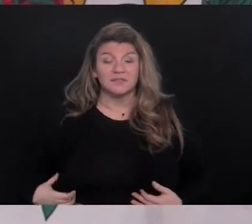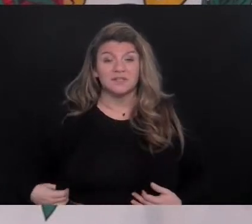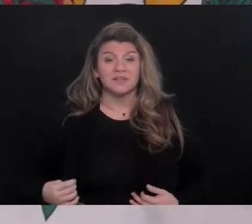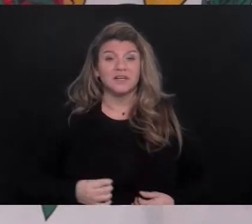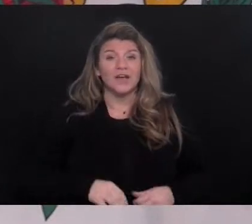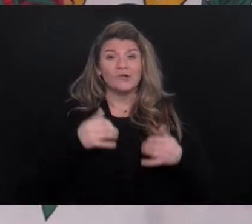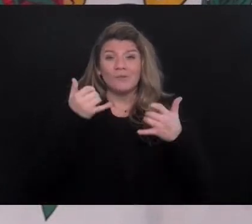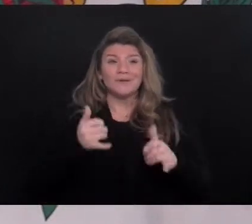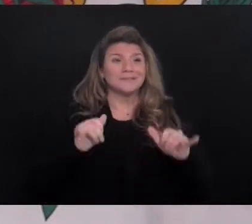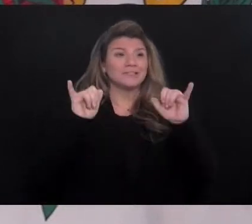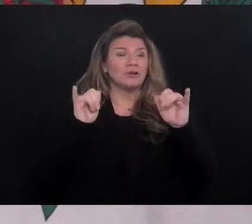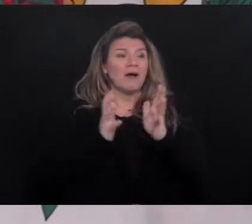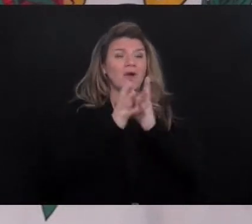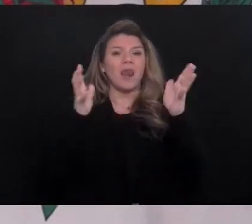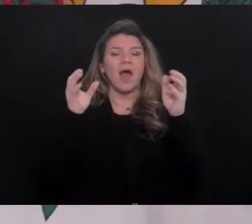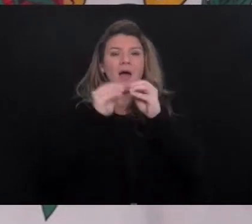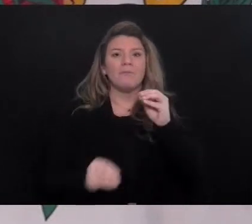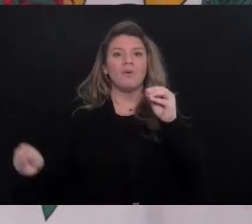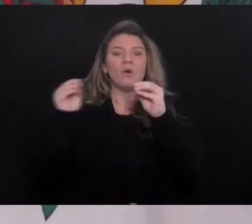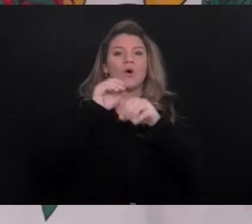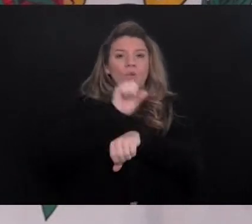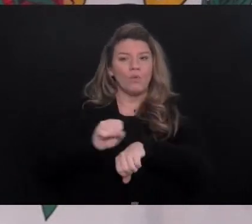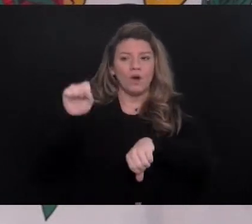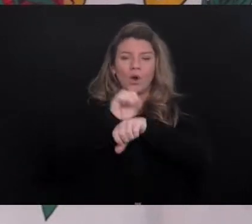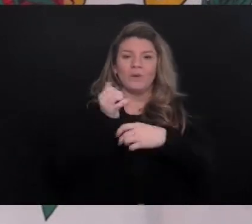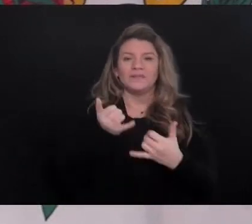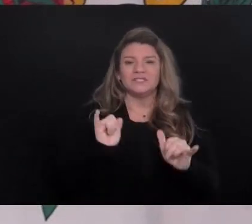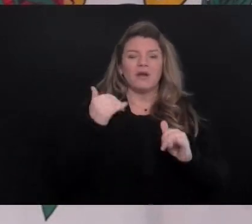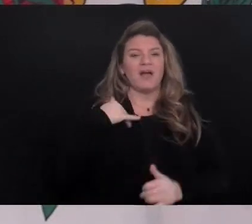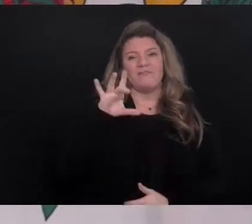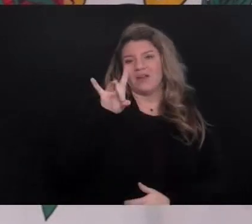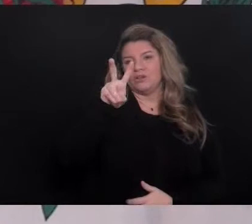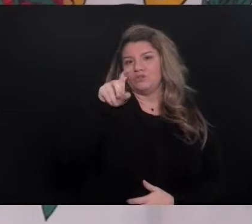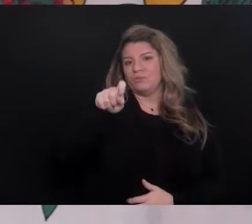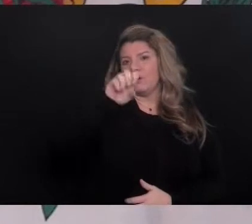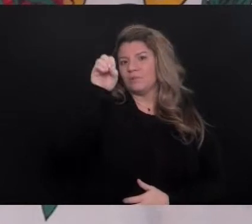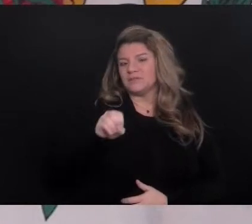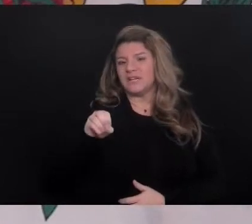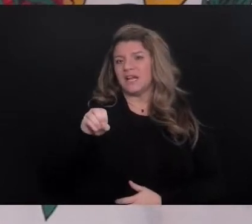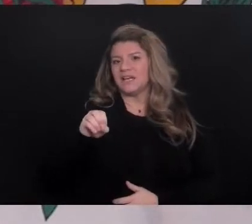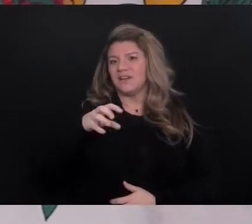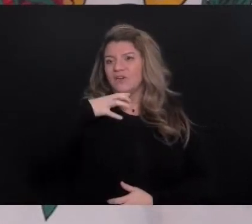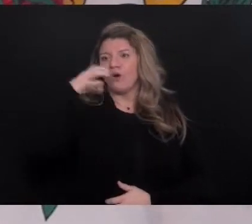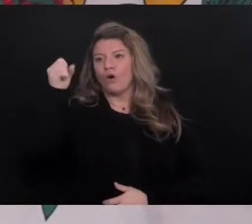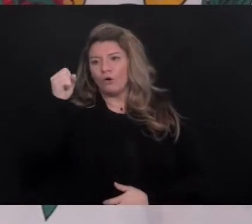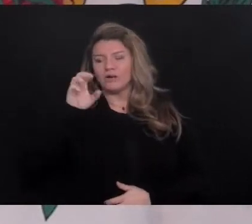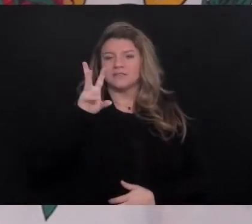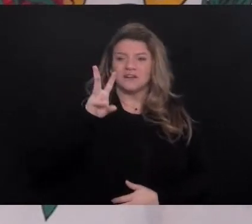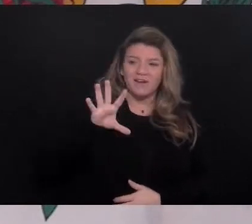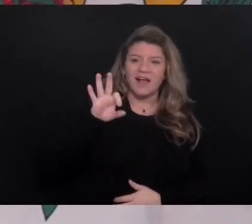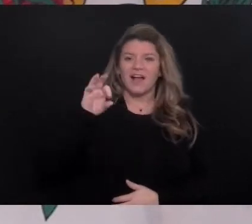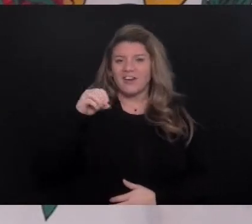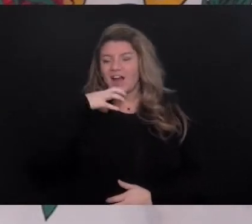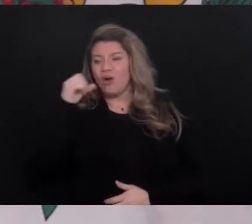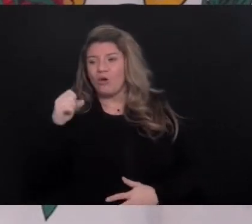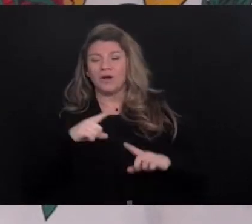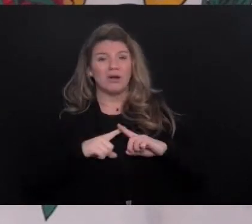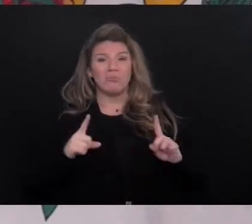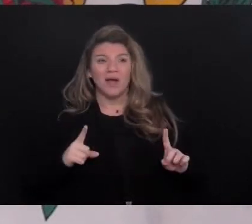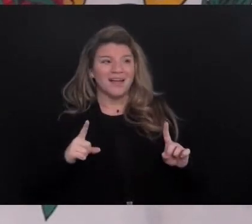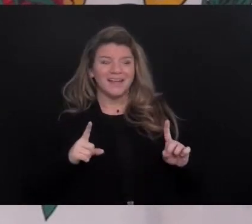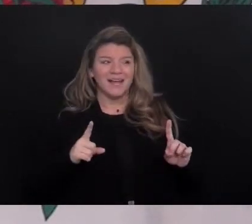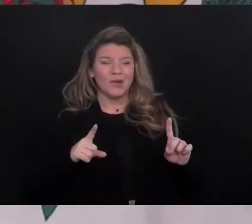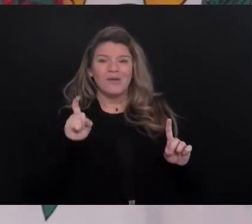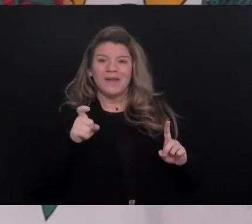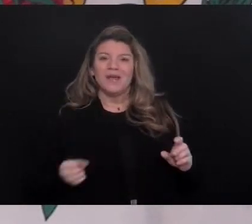at 82.4% of the 50 and olders and 90.2% of the 65 and olders, but we still got work to do,